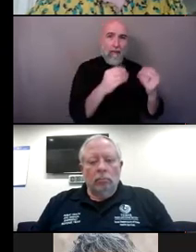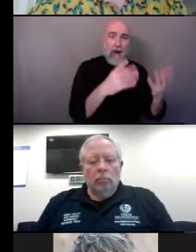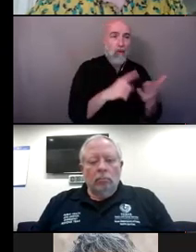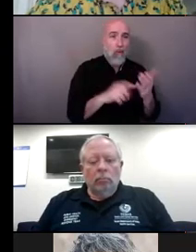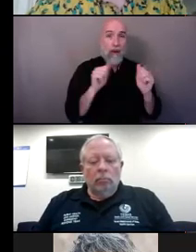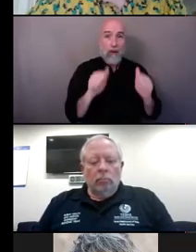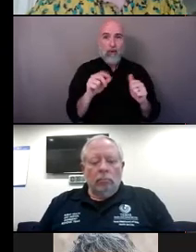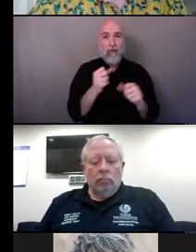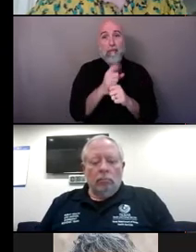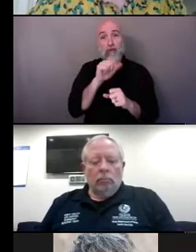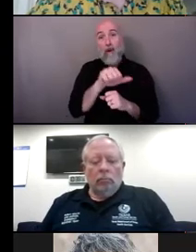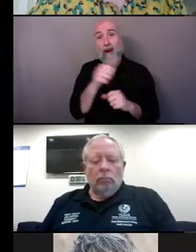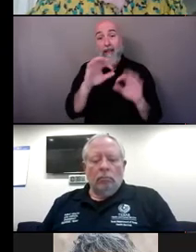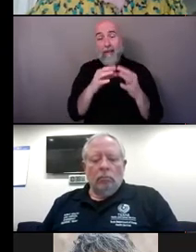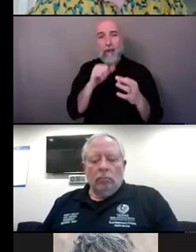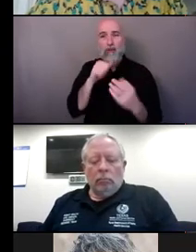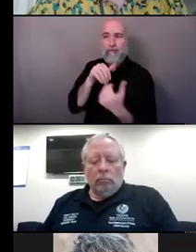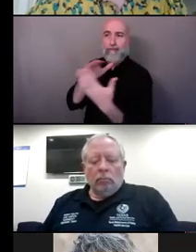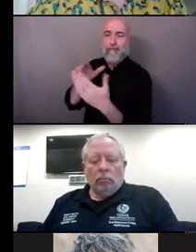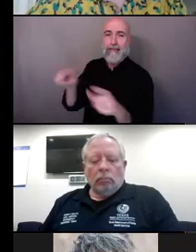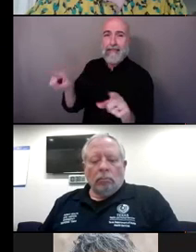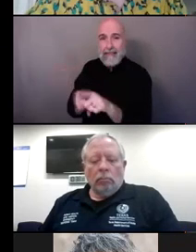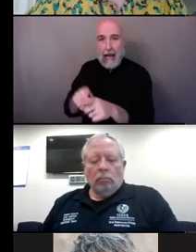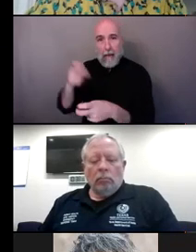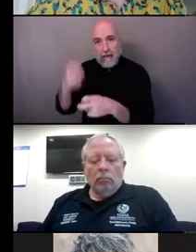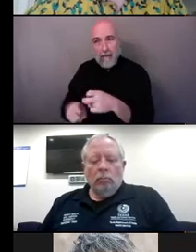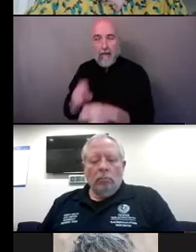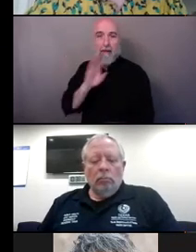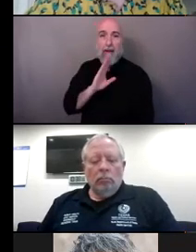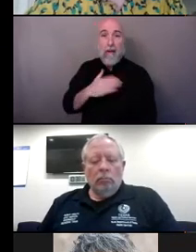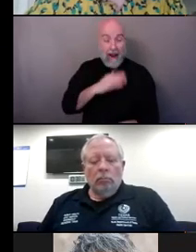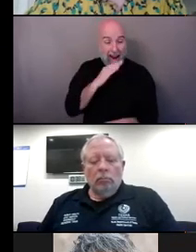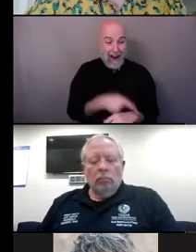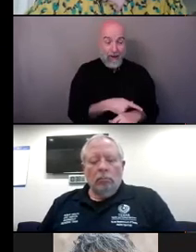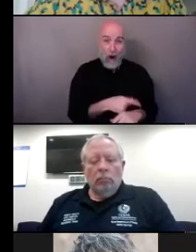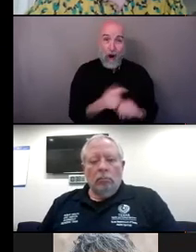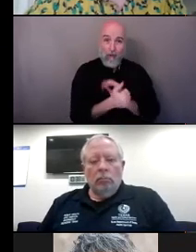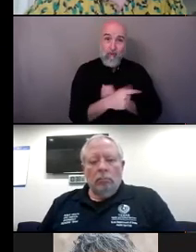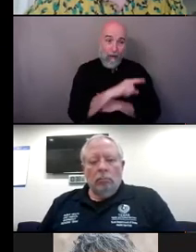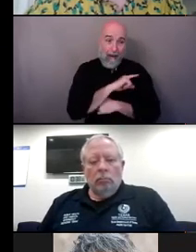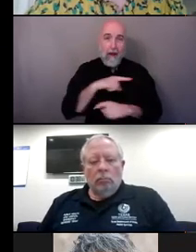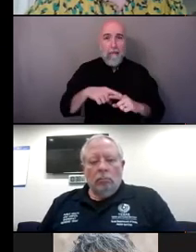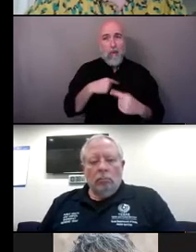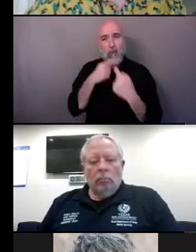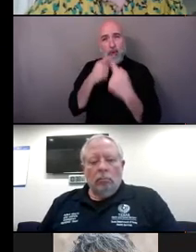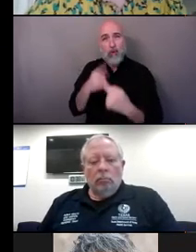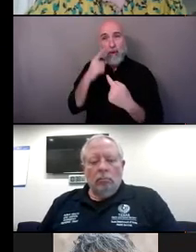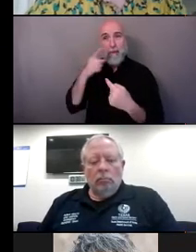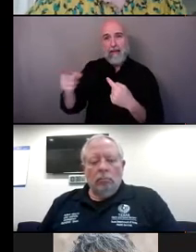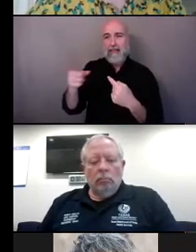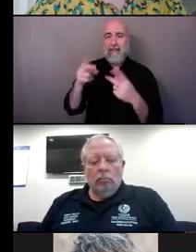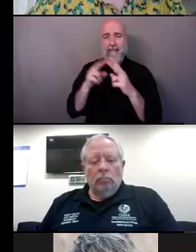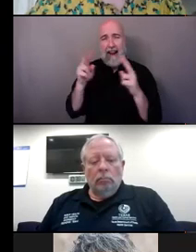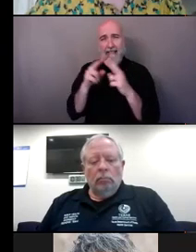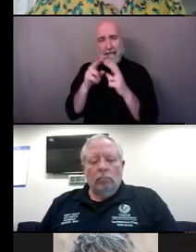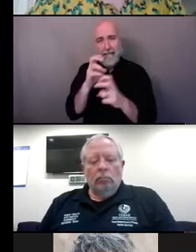other families don't encounter this difficulty? My daughter clearly qualifies, but we are struggling due to a very inflexible intake